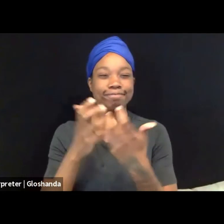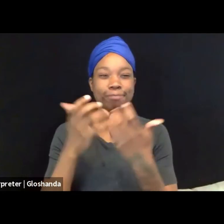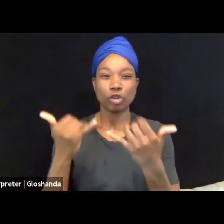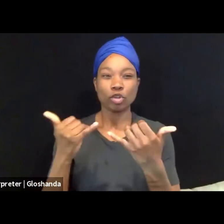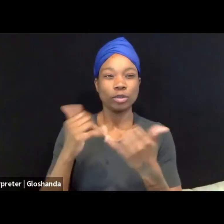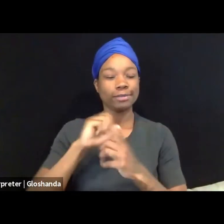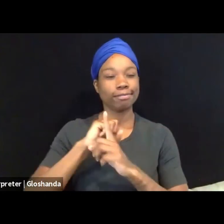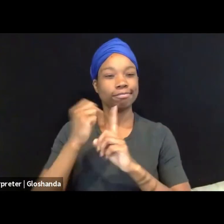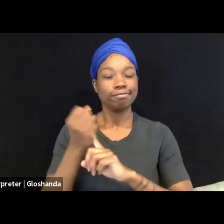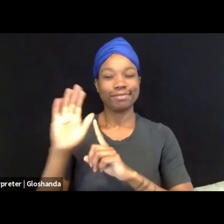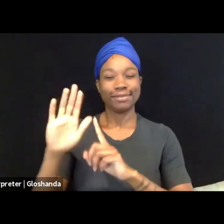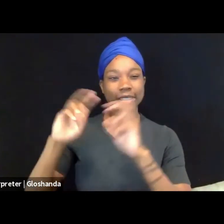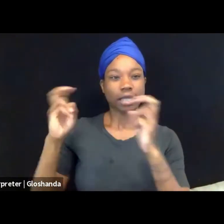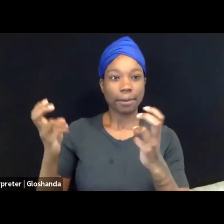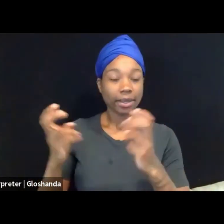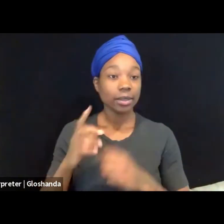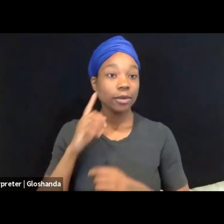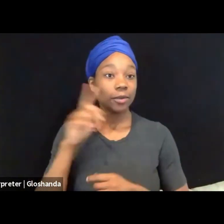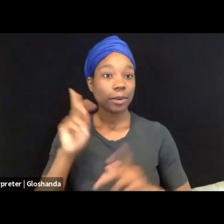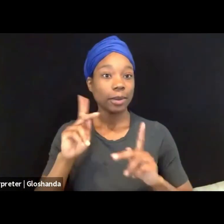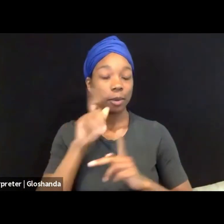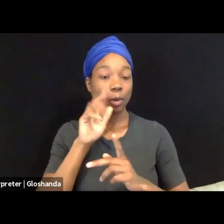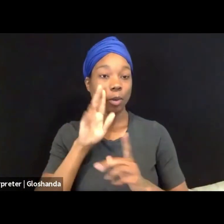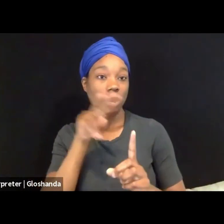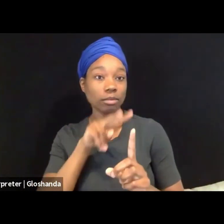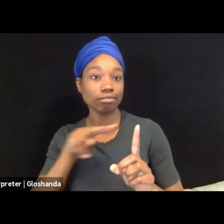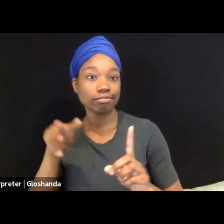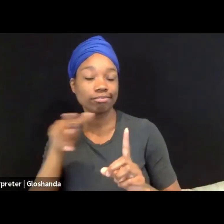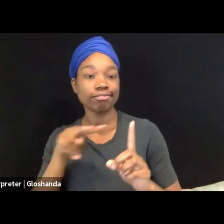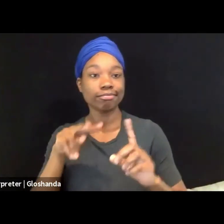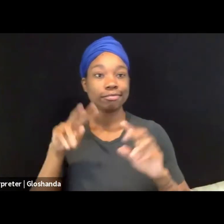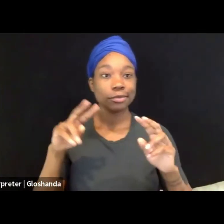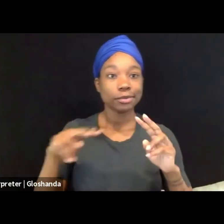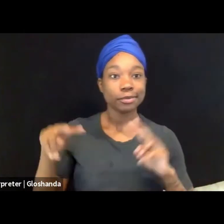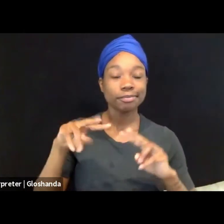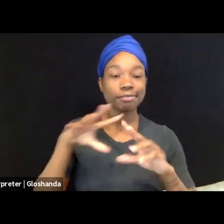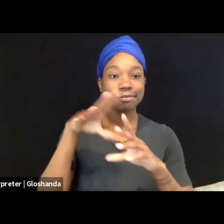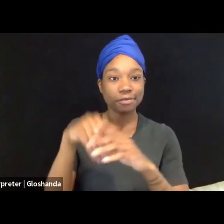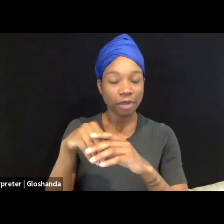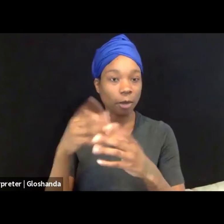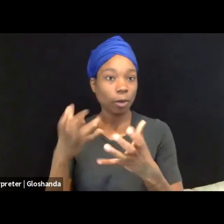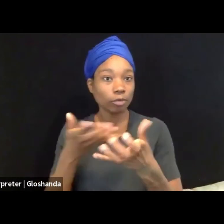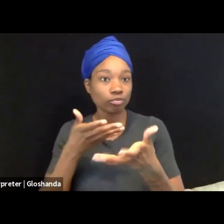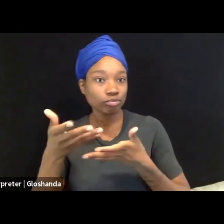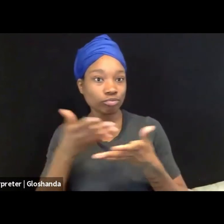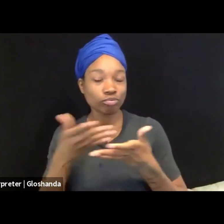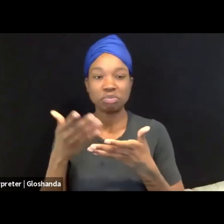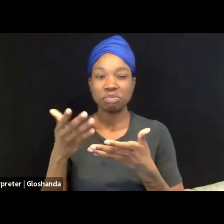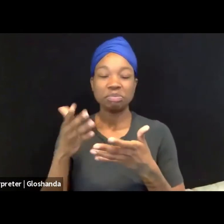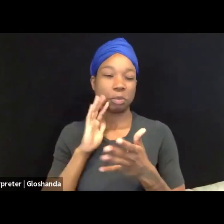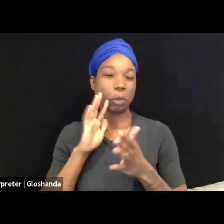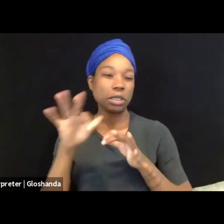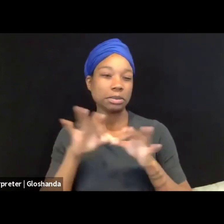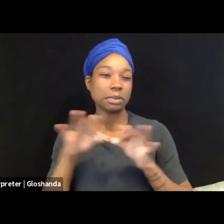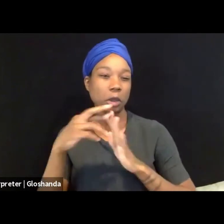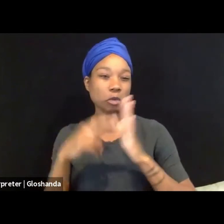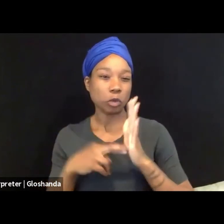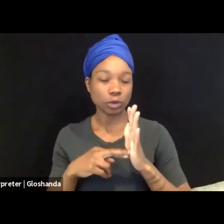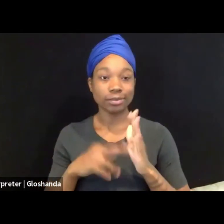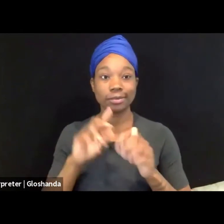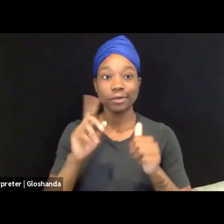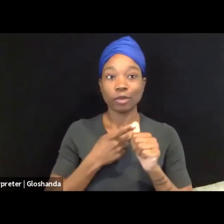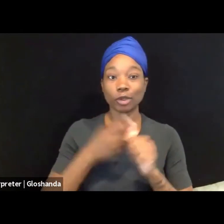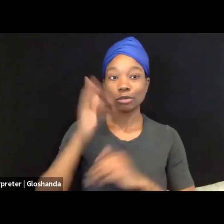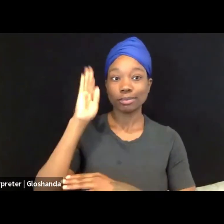be observing and would like to engage, the rules of engagement are pretty simple. We'll have the speakers speak first. Subsequently,